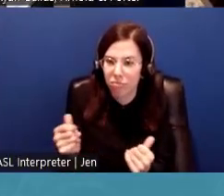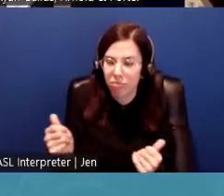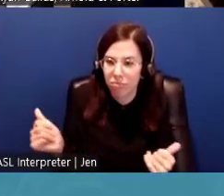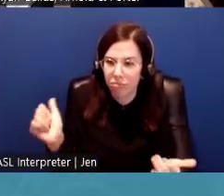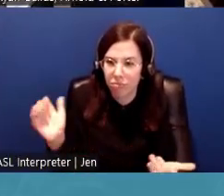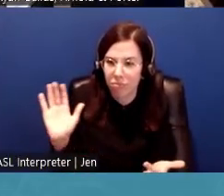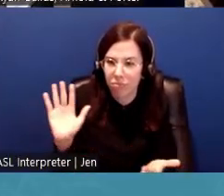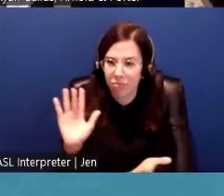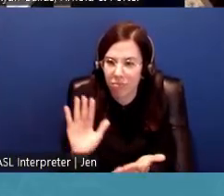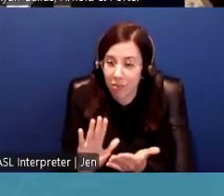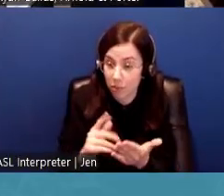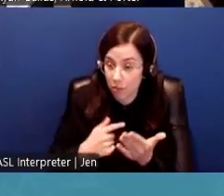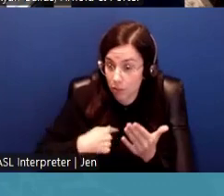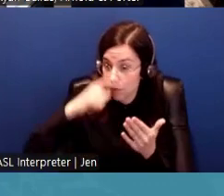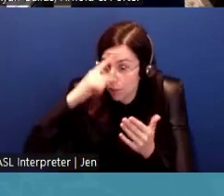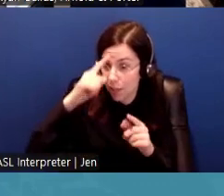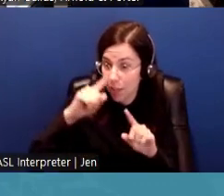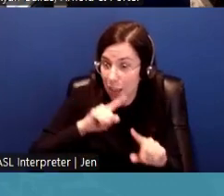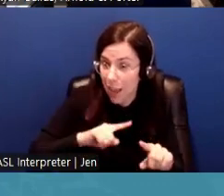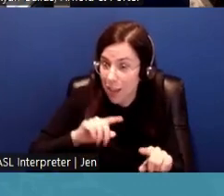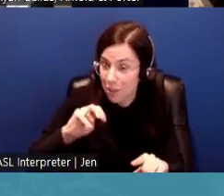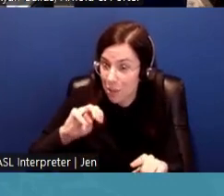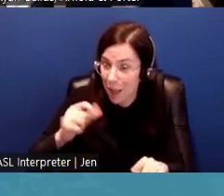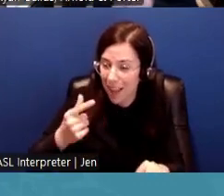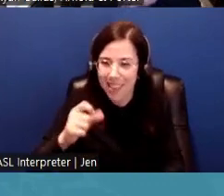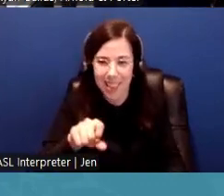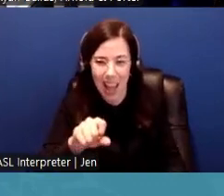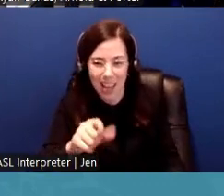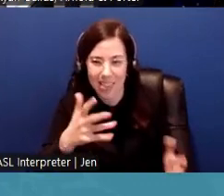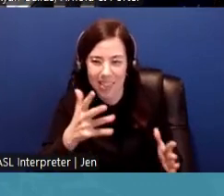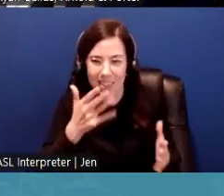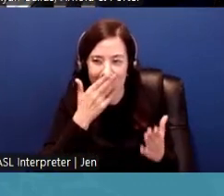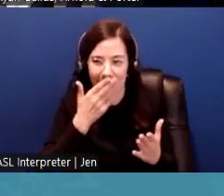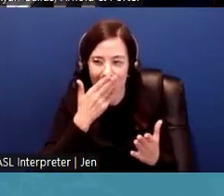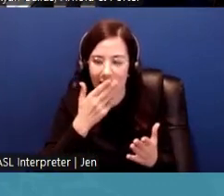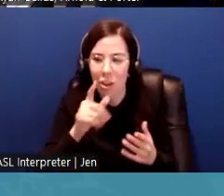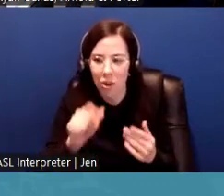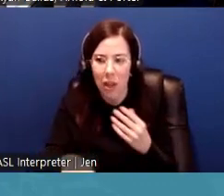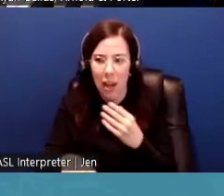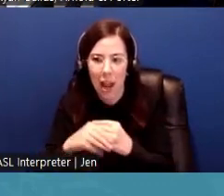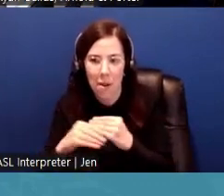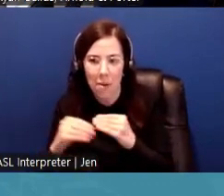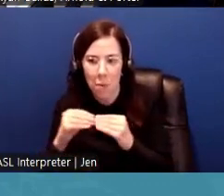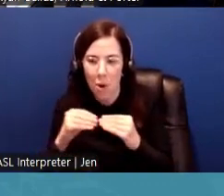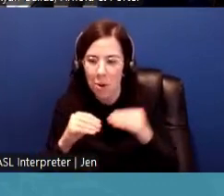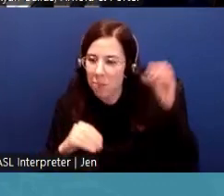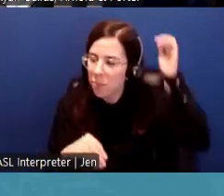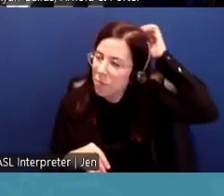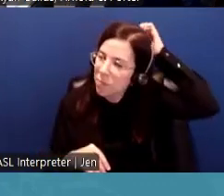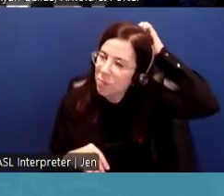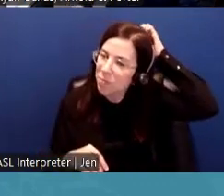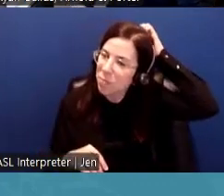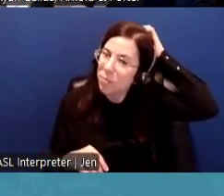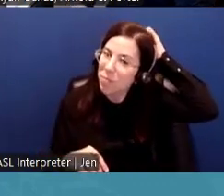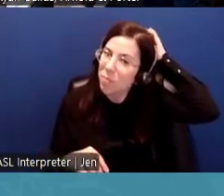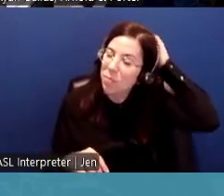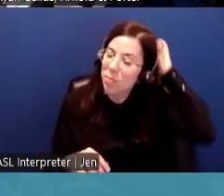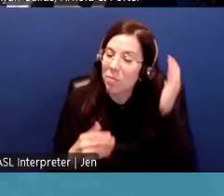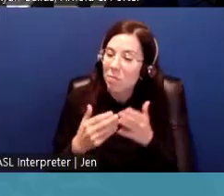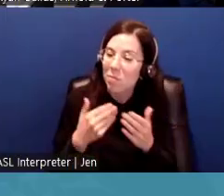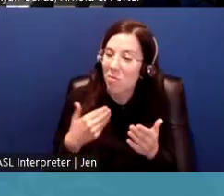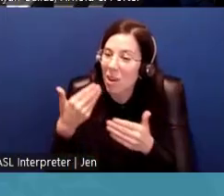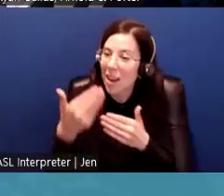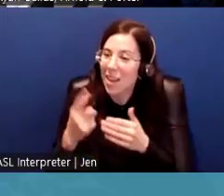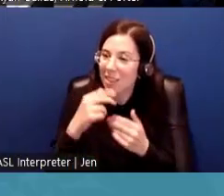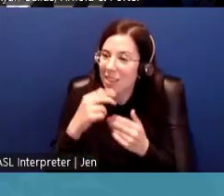I think I answered the question, Meg. But You did. Thank okay. you. And folks can ask an additional one. I did want to, before we move to the next slide, we have one other